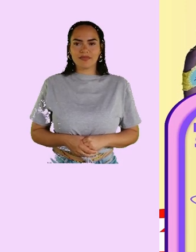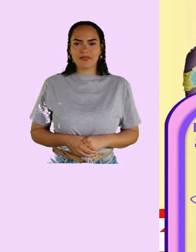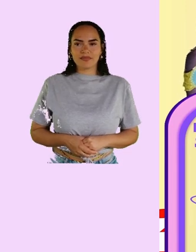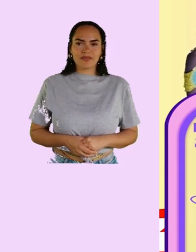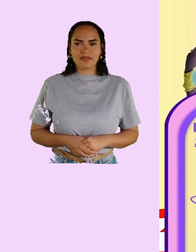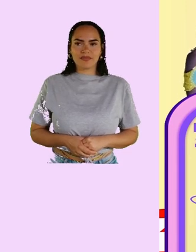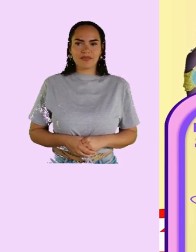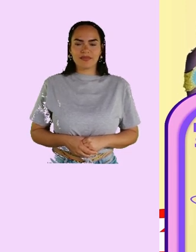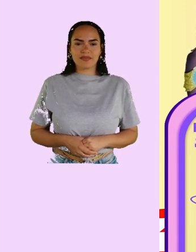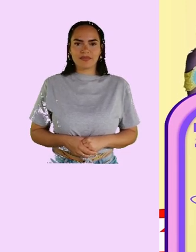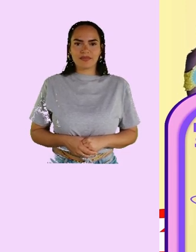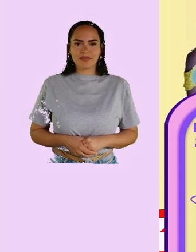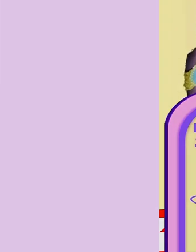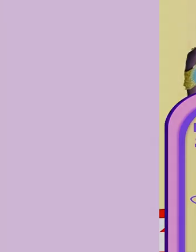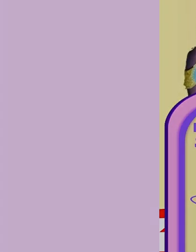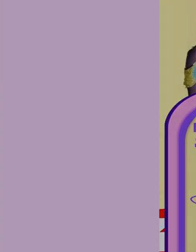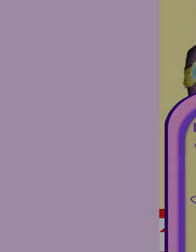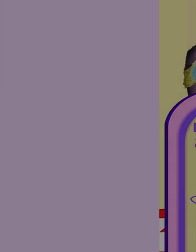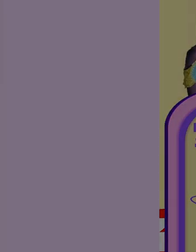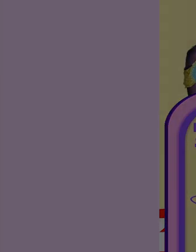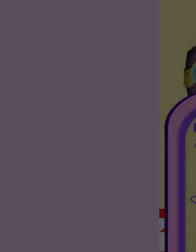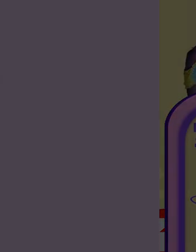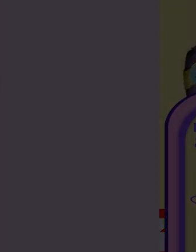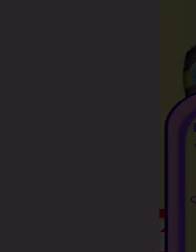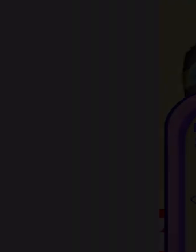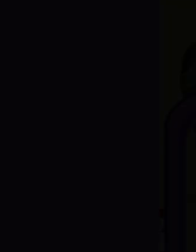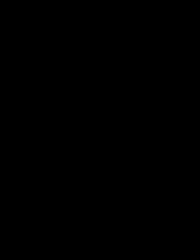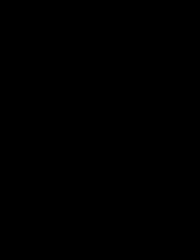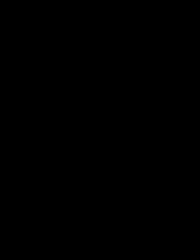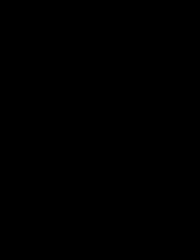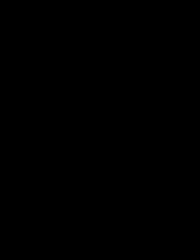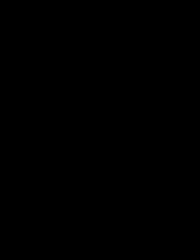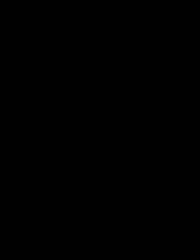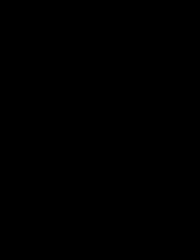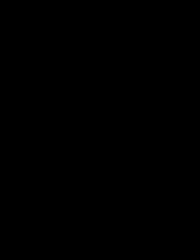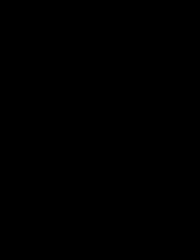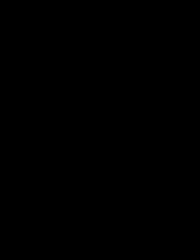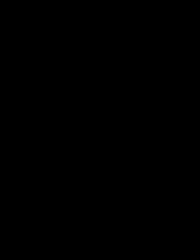is the real Samiir.